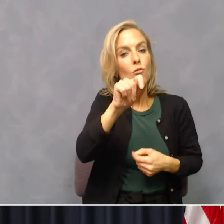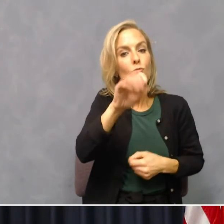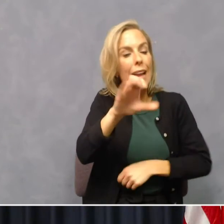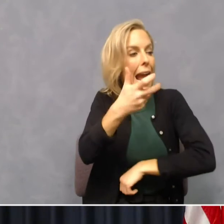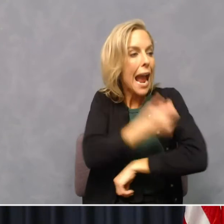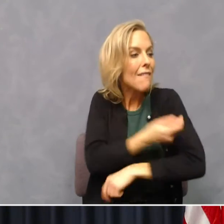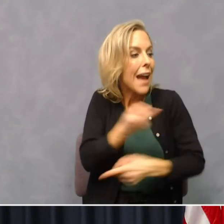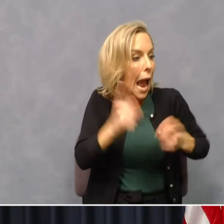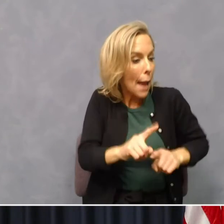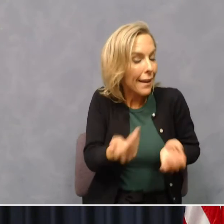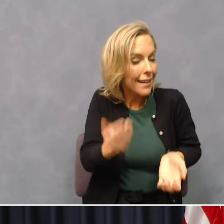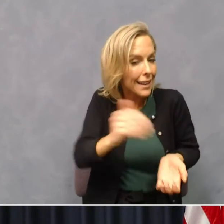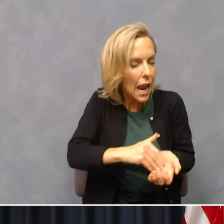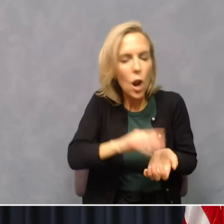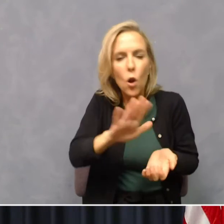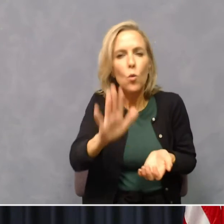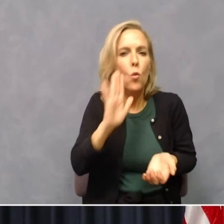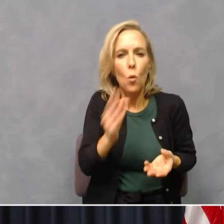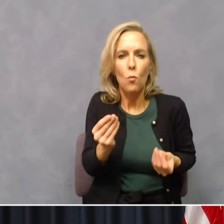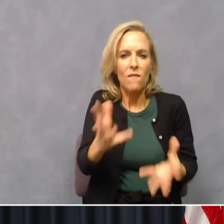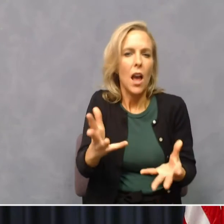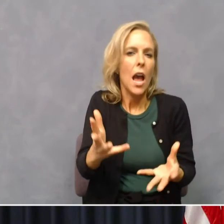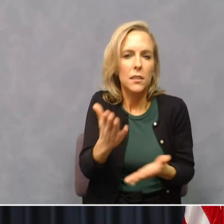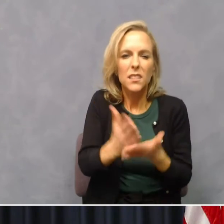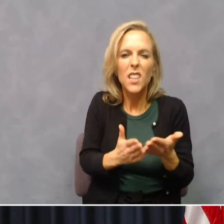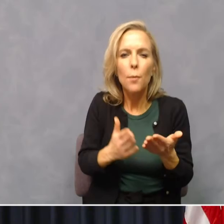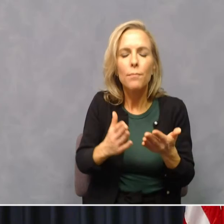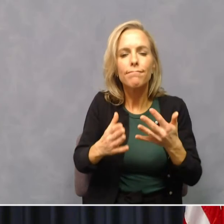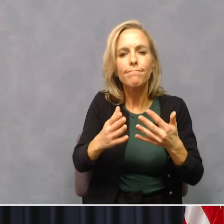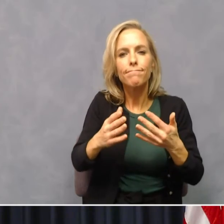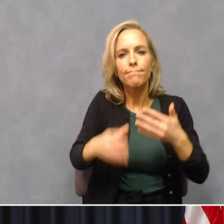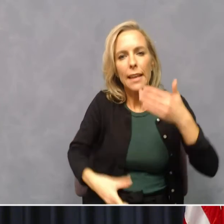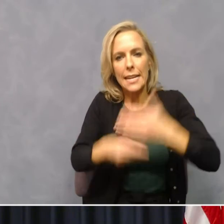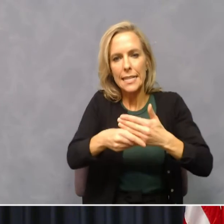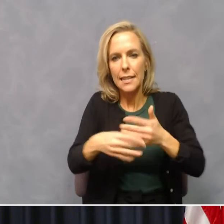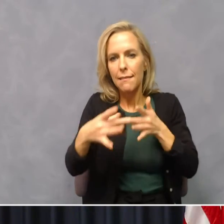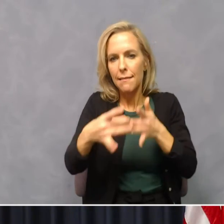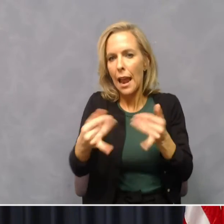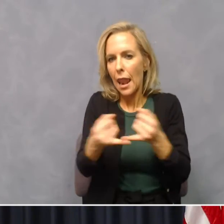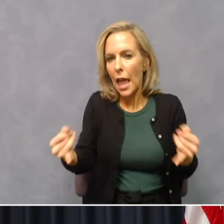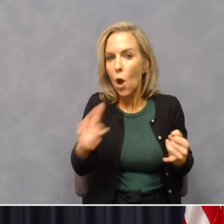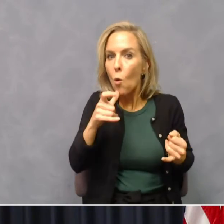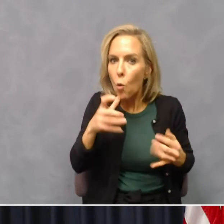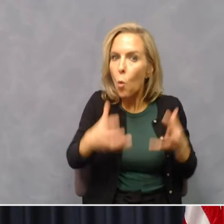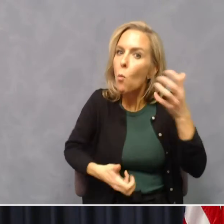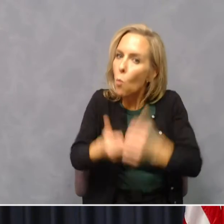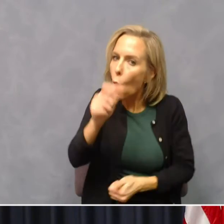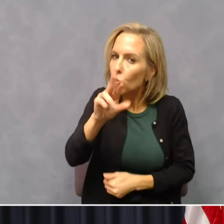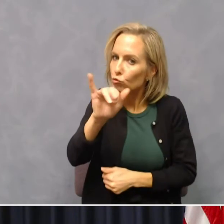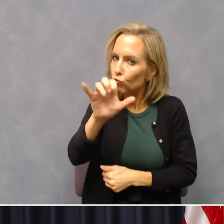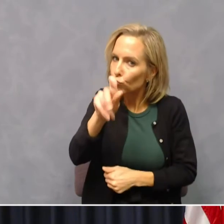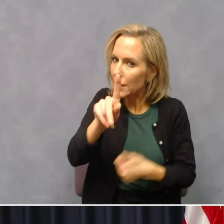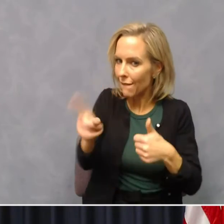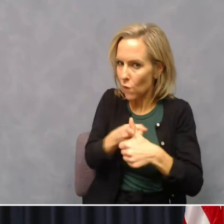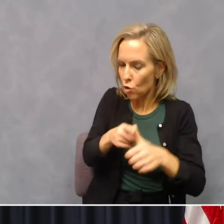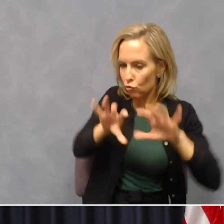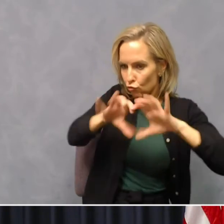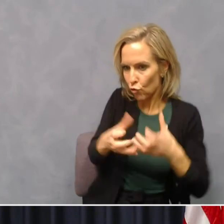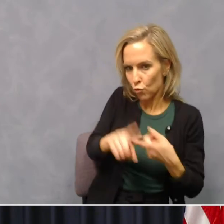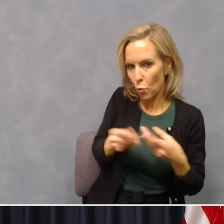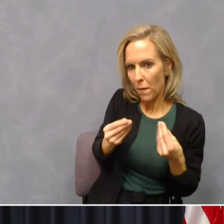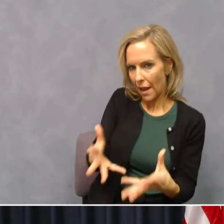happens, we're going to provide some additional guidance for those that are most at risk that the pharmacy will be able to provide it to. But